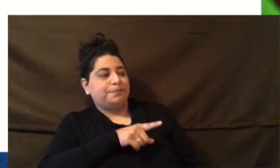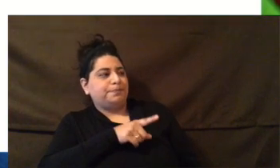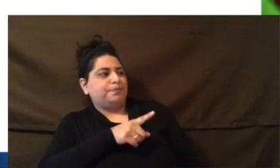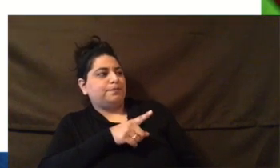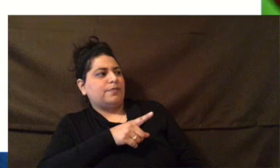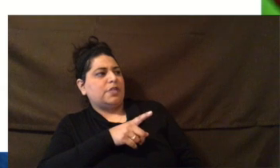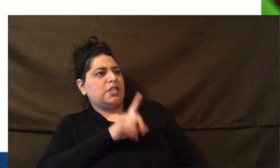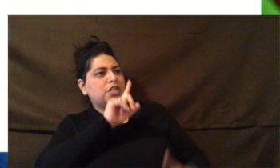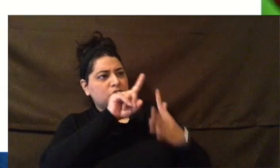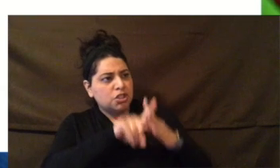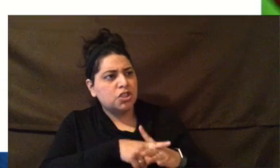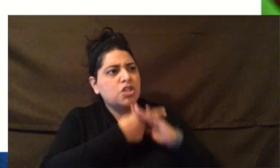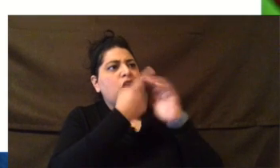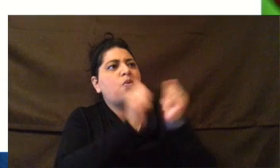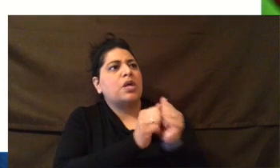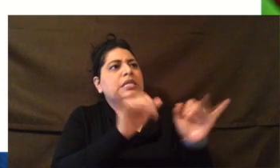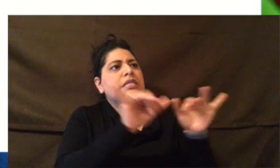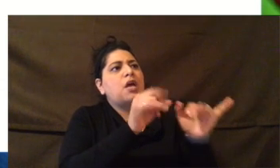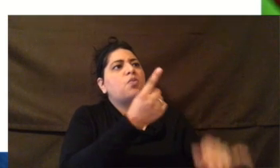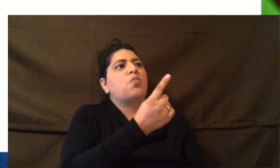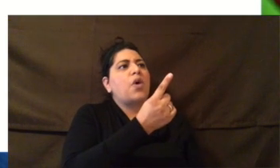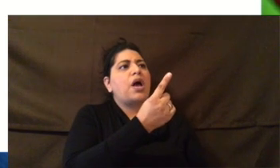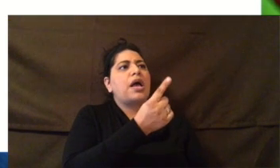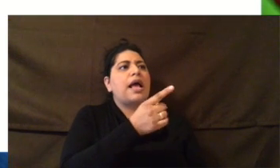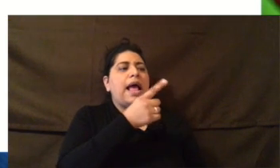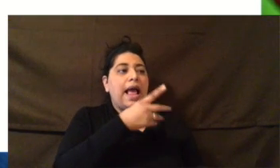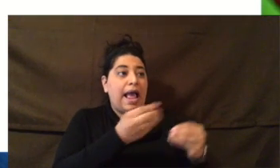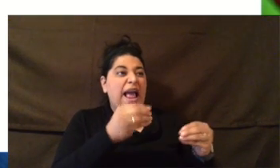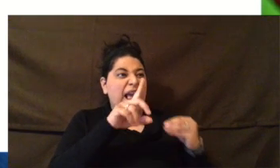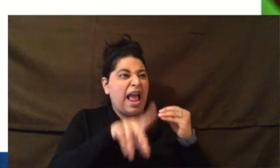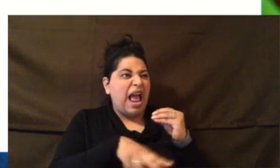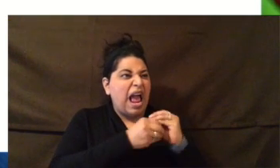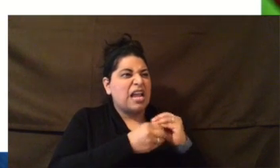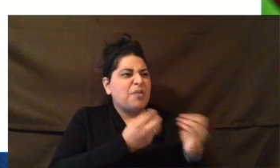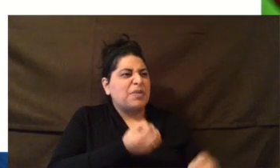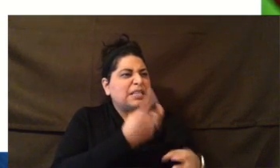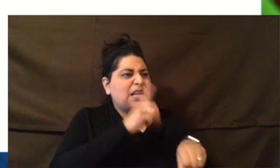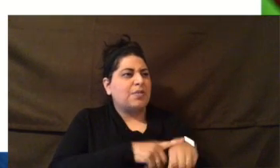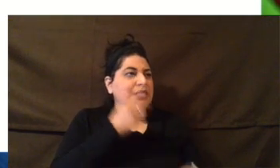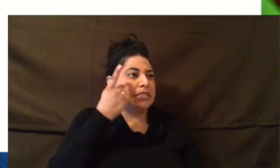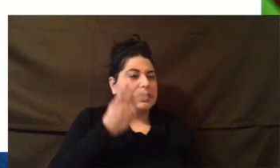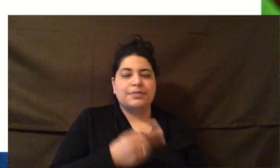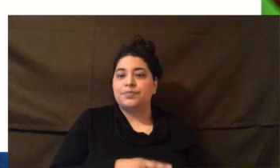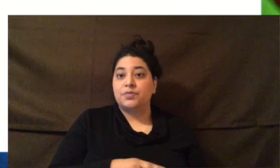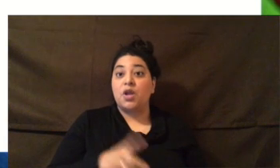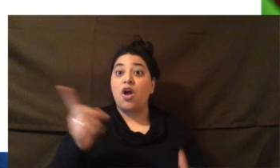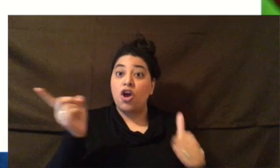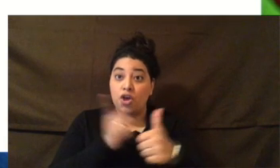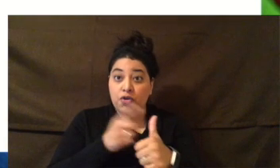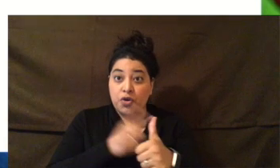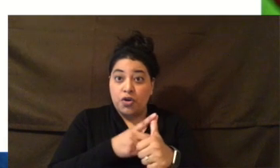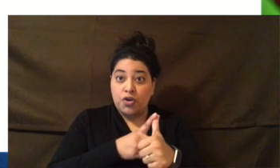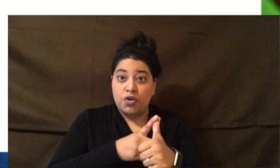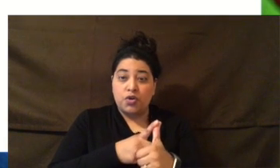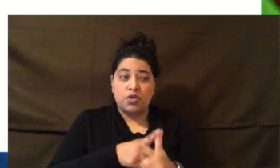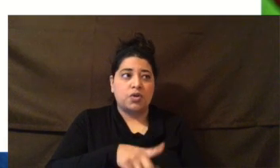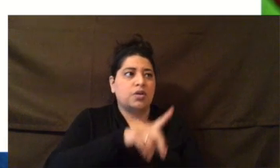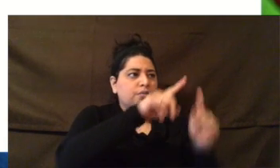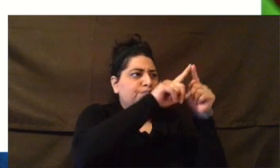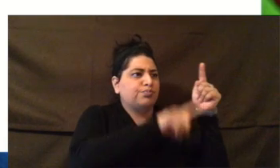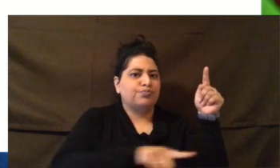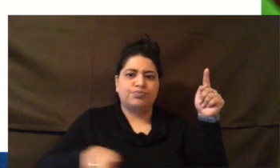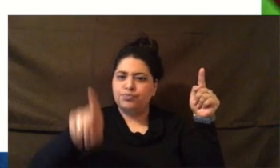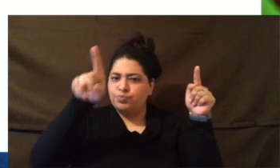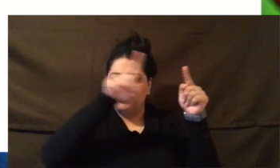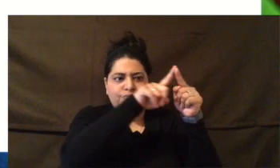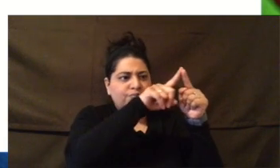have to start with size 1. Let's start with size 1 and tally up how many times we see it. The first thing I'm going to do is go through and